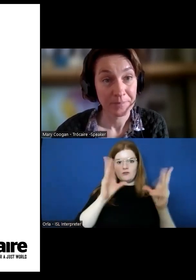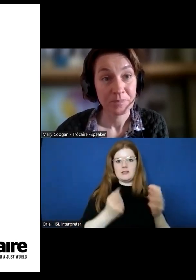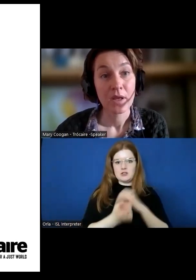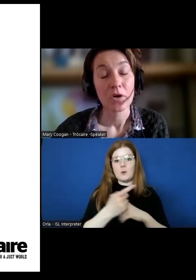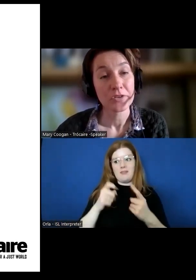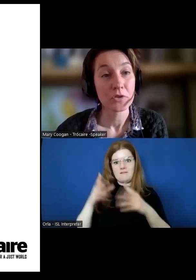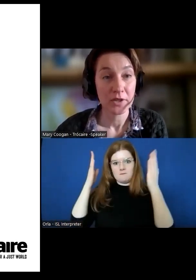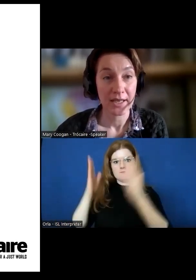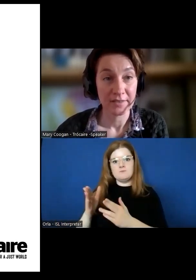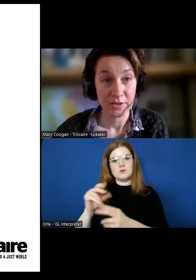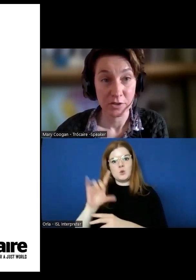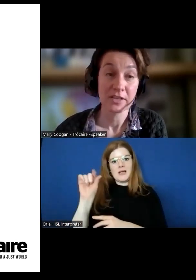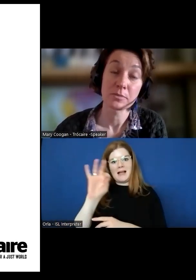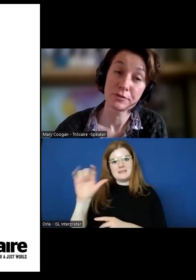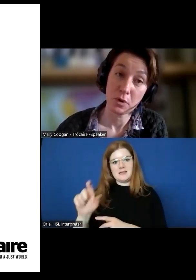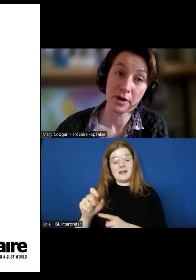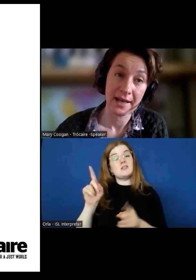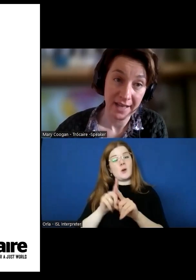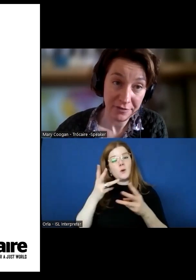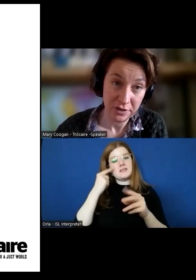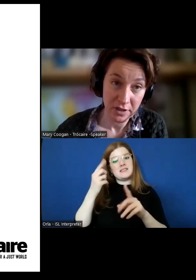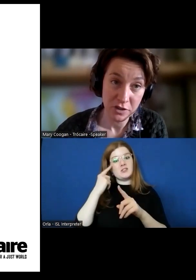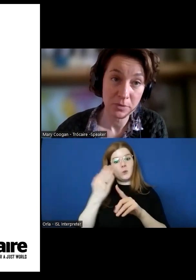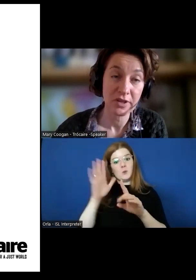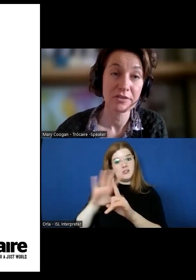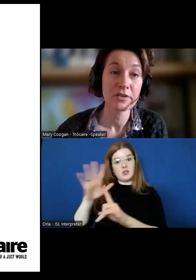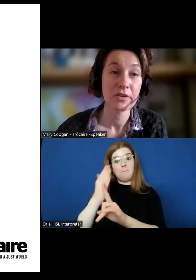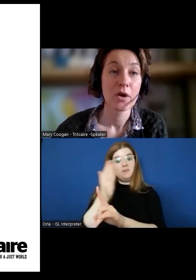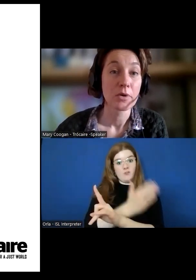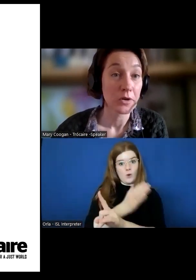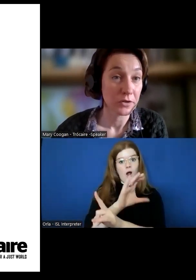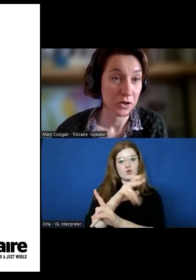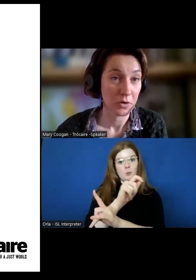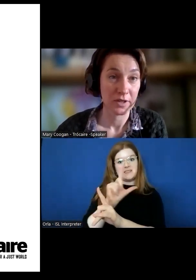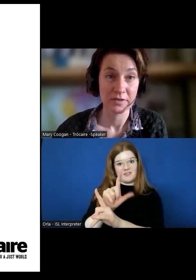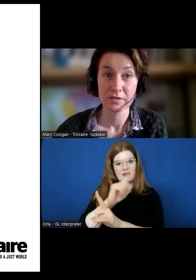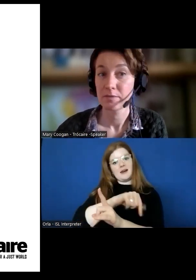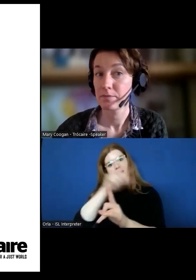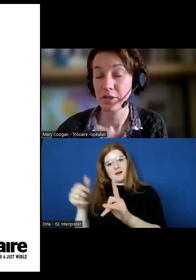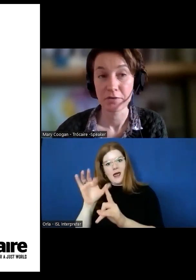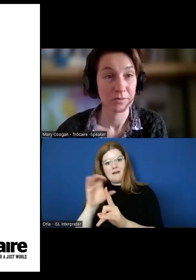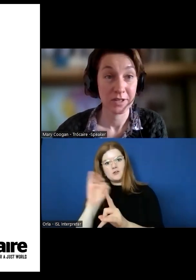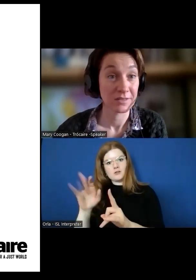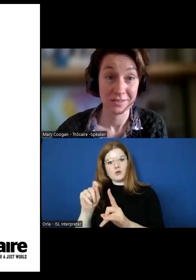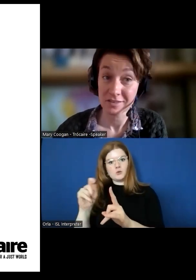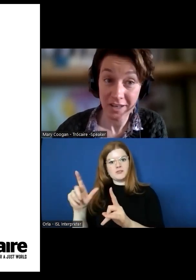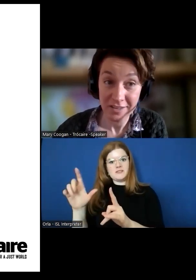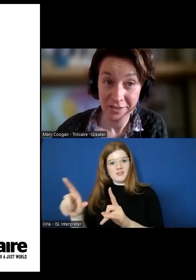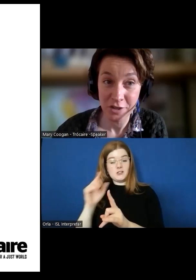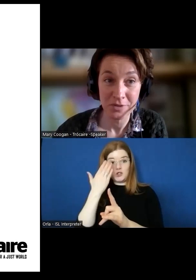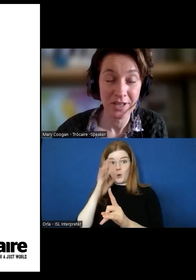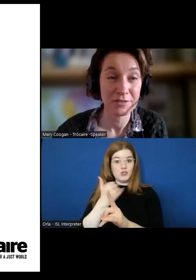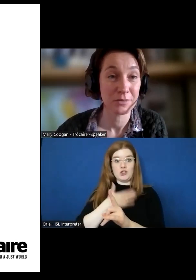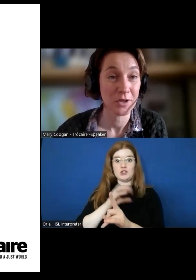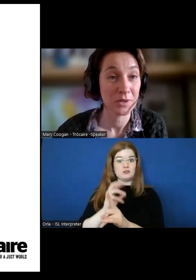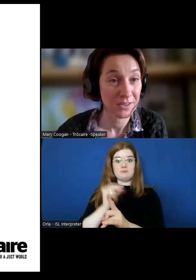Gaza. Also looking at the situation before and after October 7th also showed that, things didn't start on